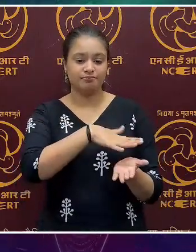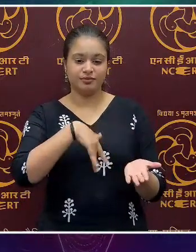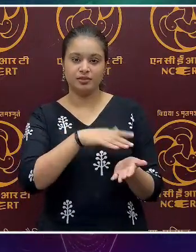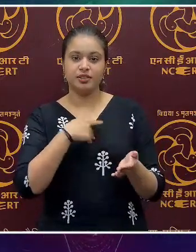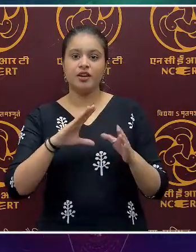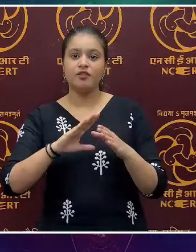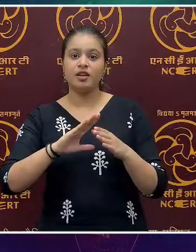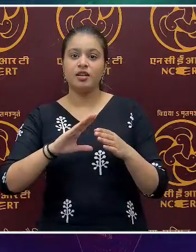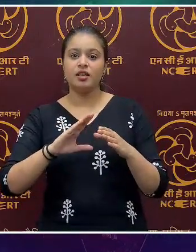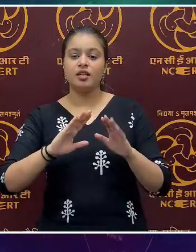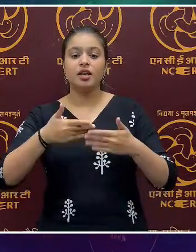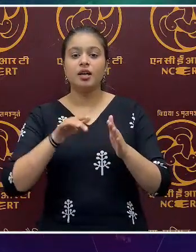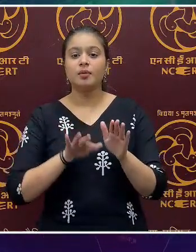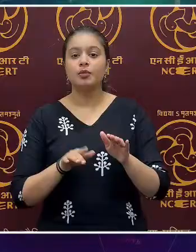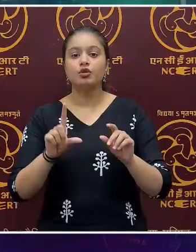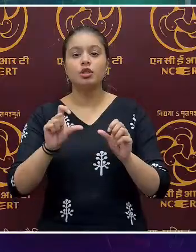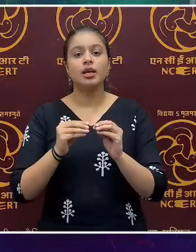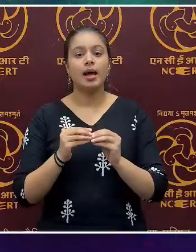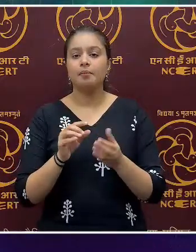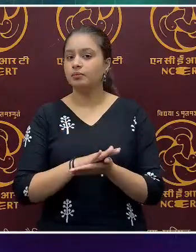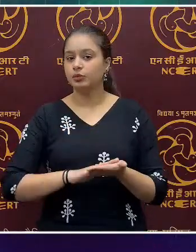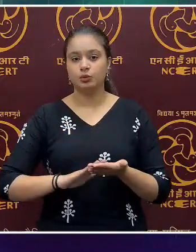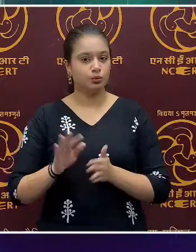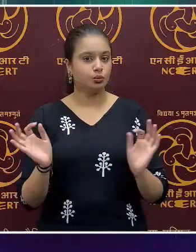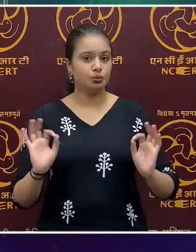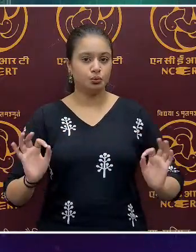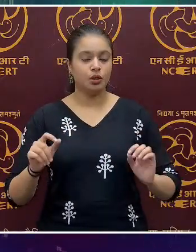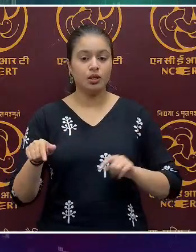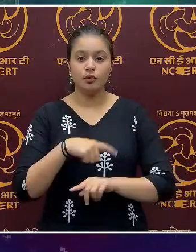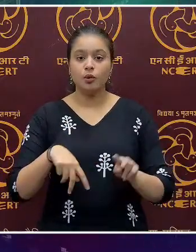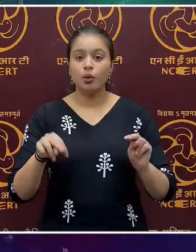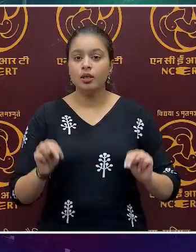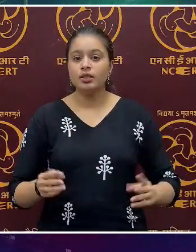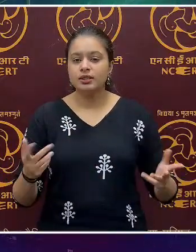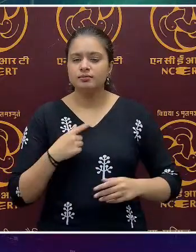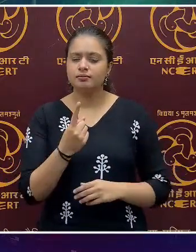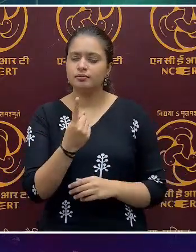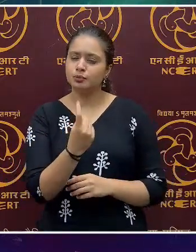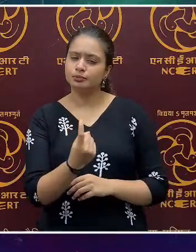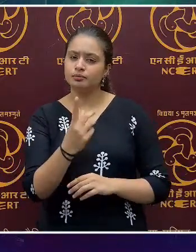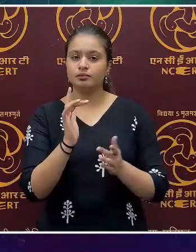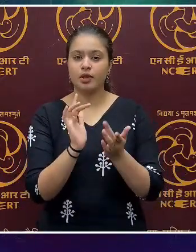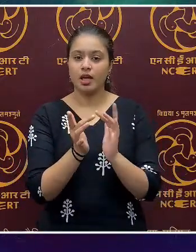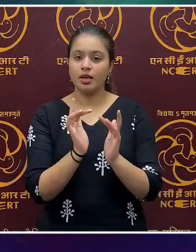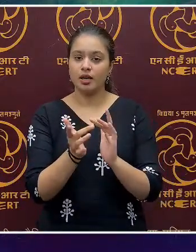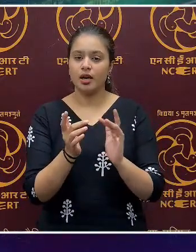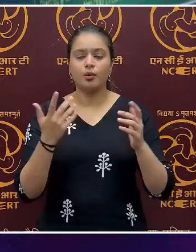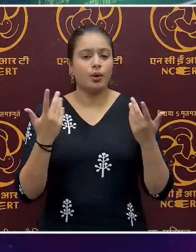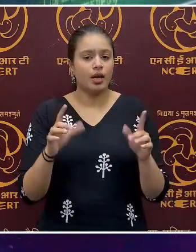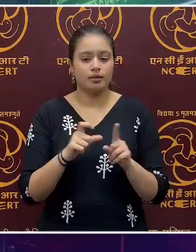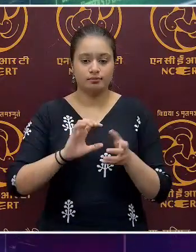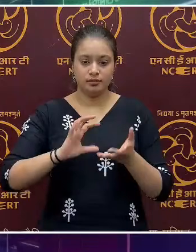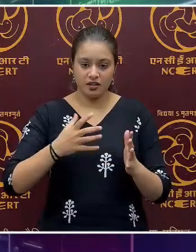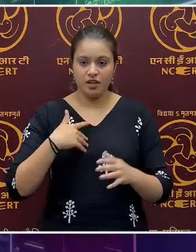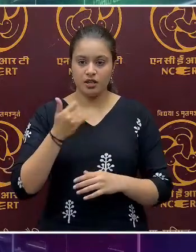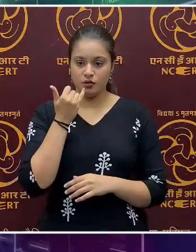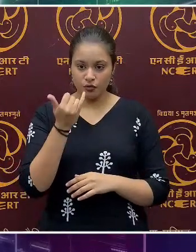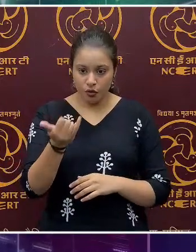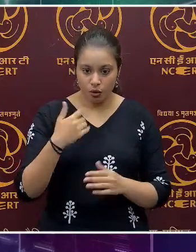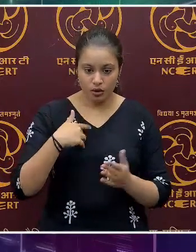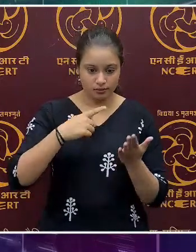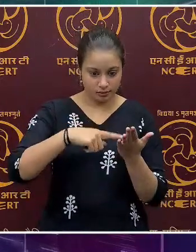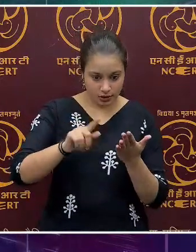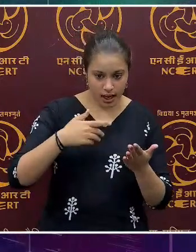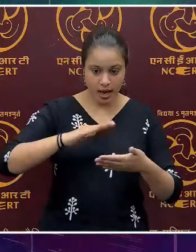are not there. Right. So, for them, we need only a stable internet connection or any devices like mobile phone, smartphones or